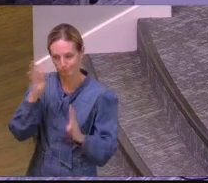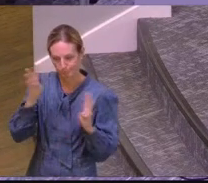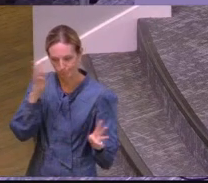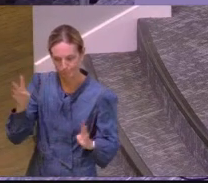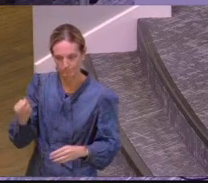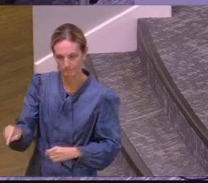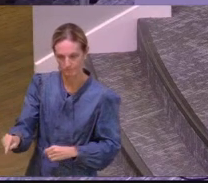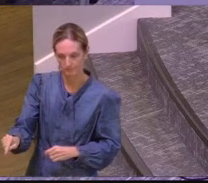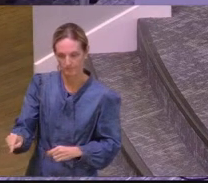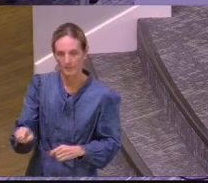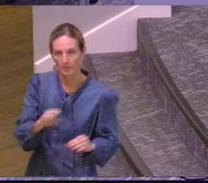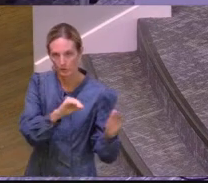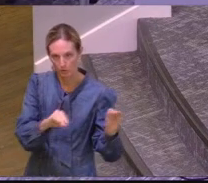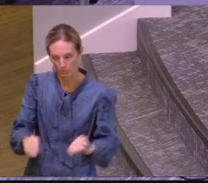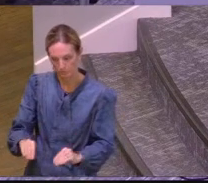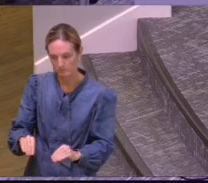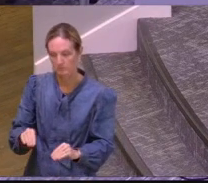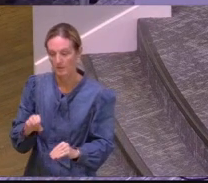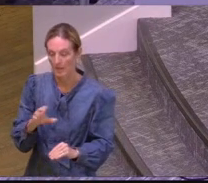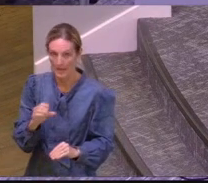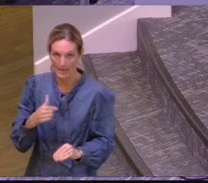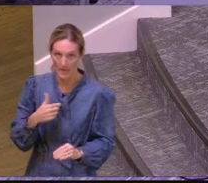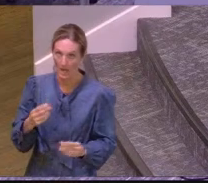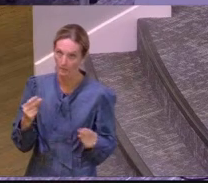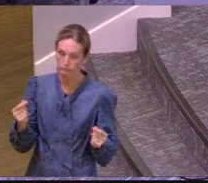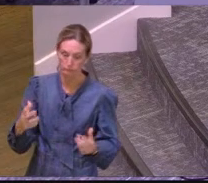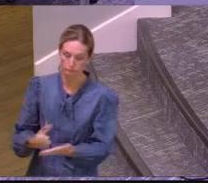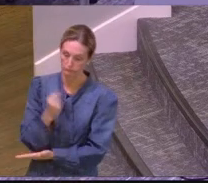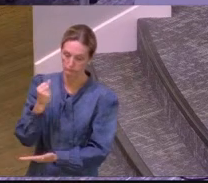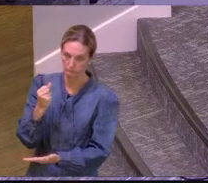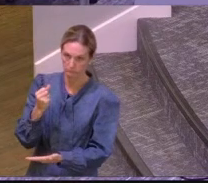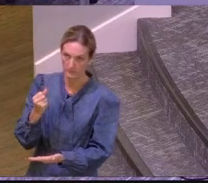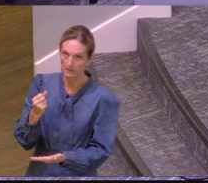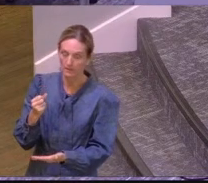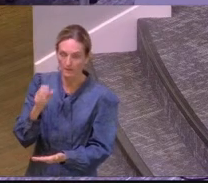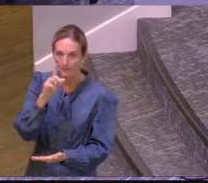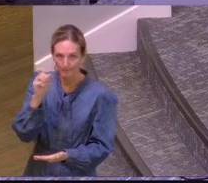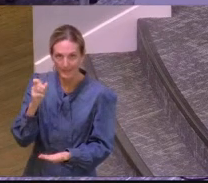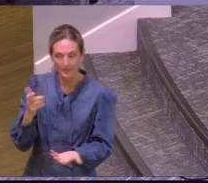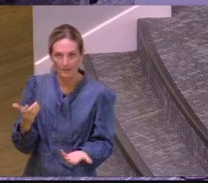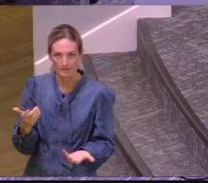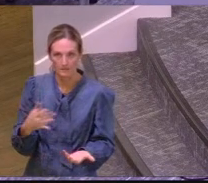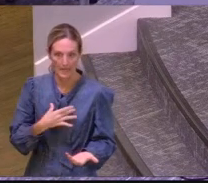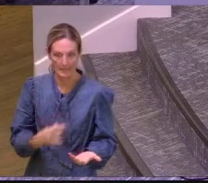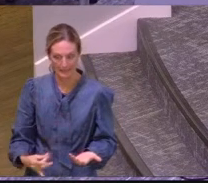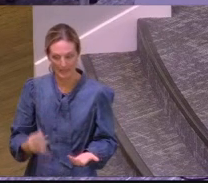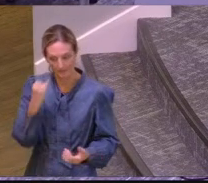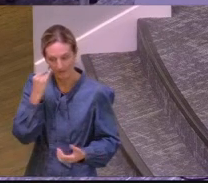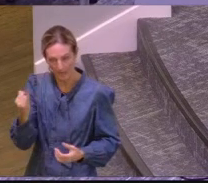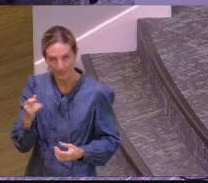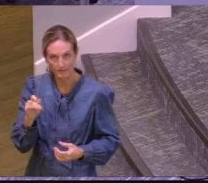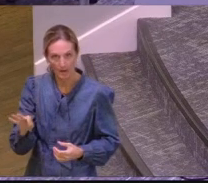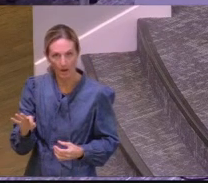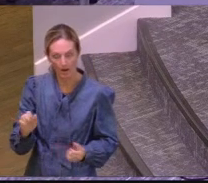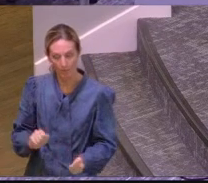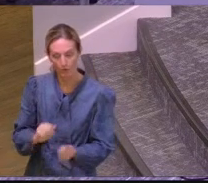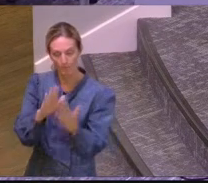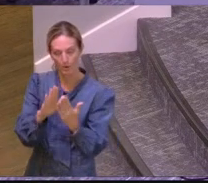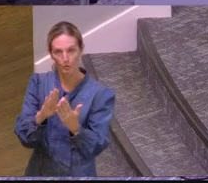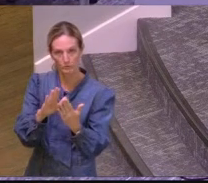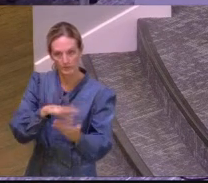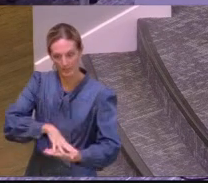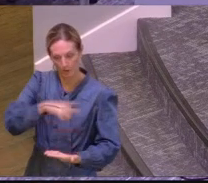I jumped at the opportunity to come back because I liked the idea of approaching learning